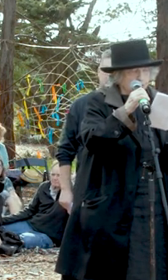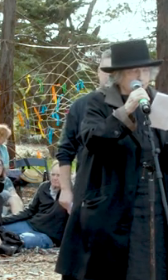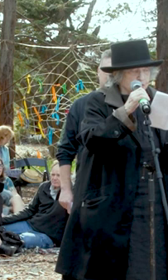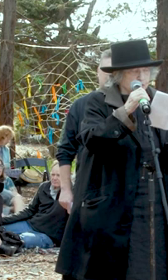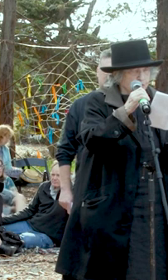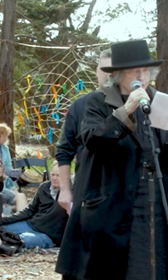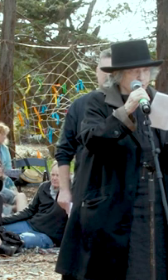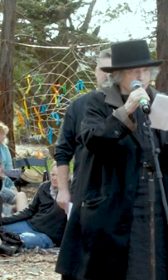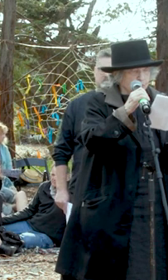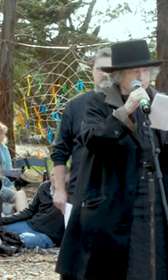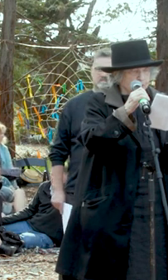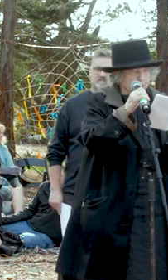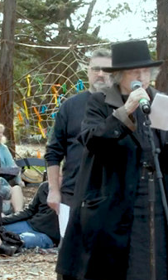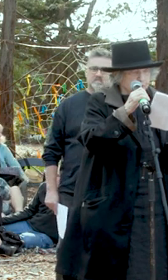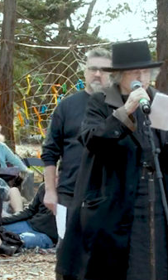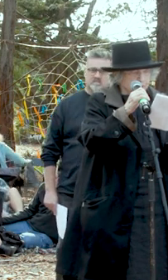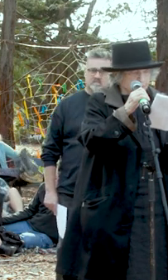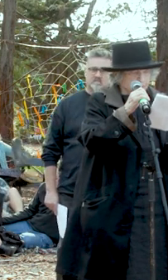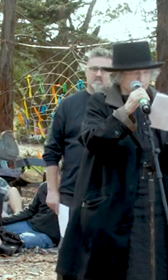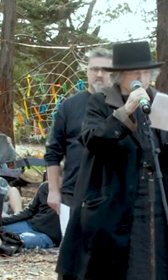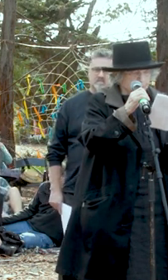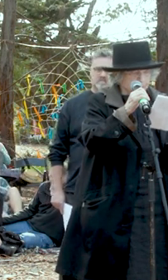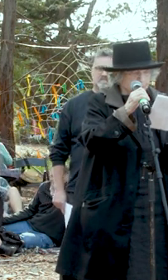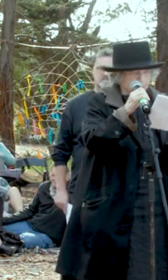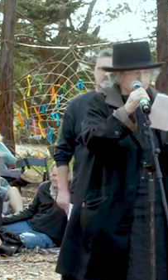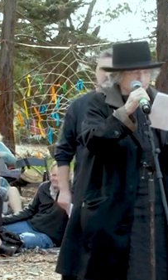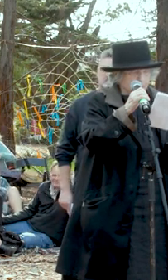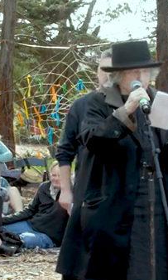Coronavirus caused avoidable deaths.